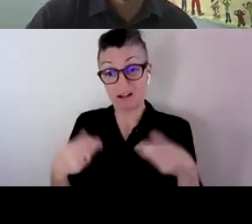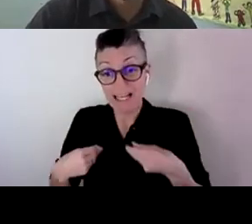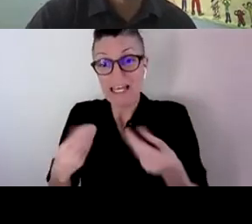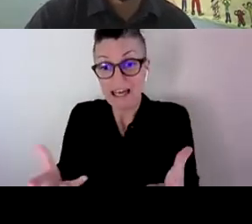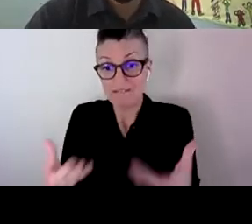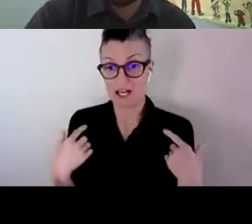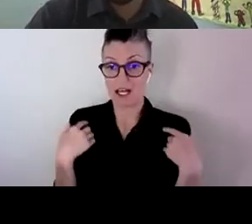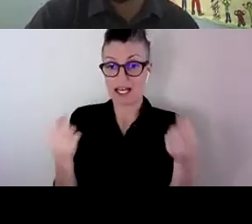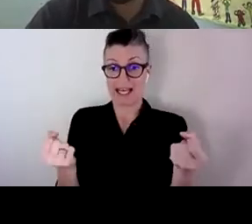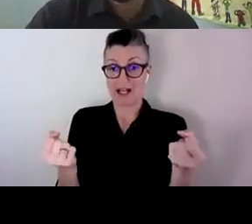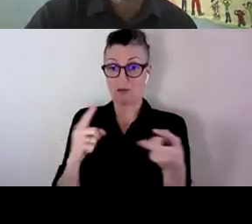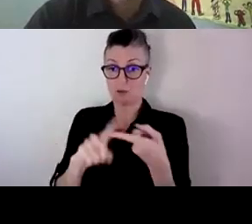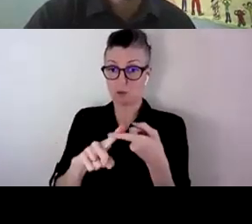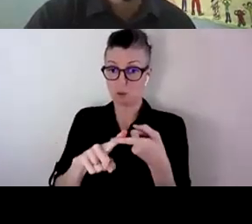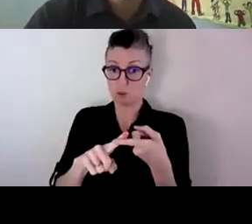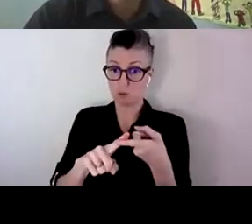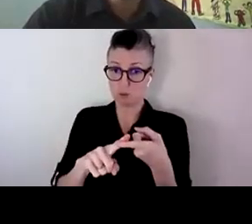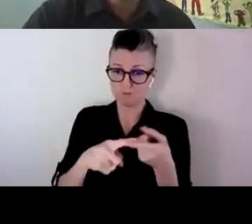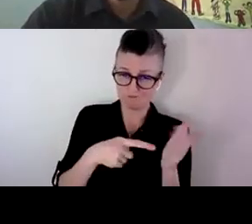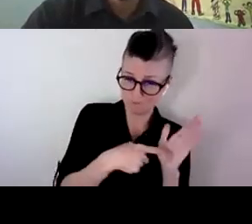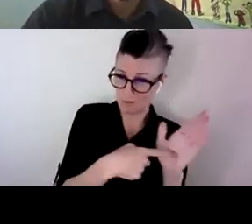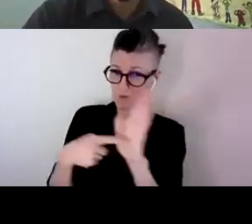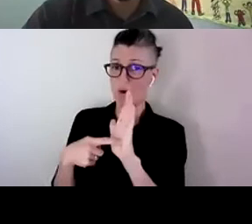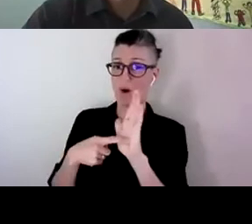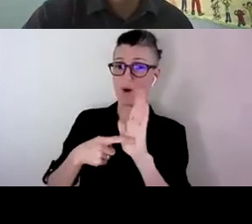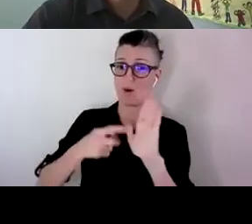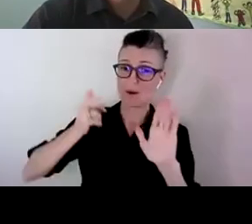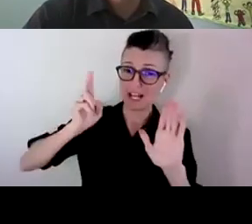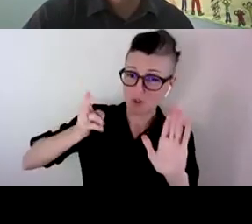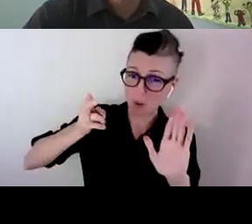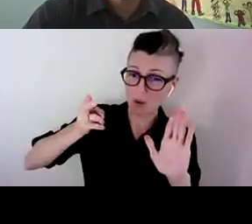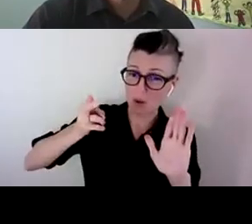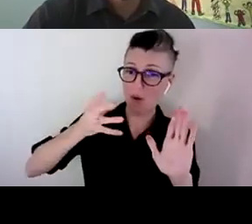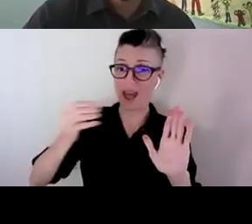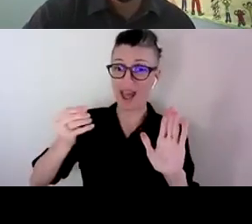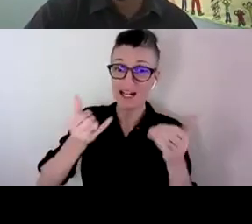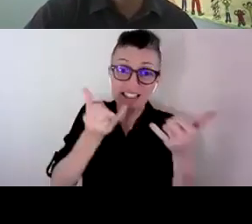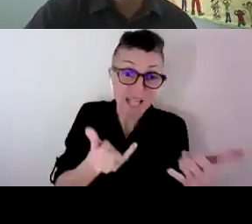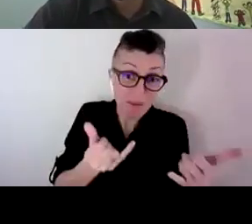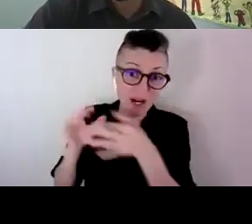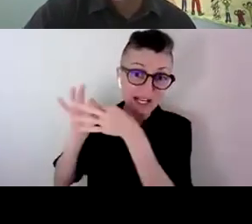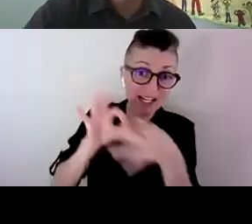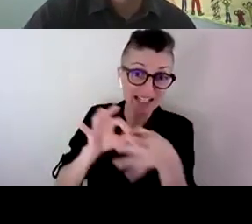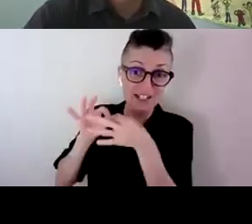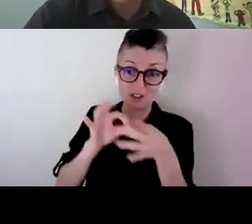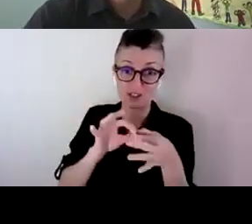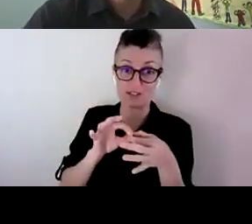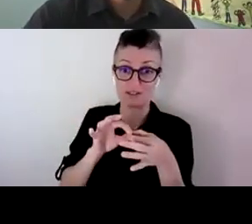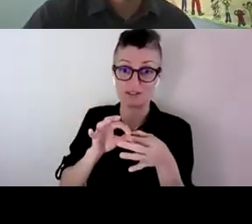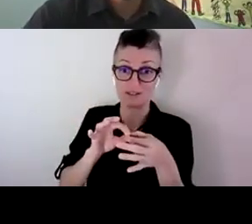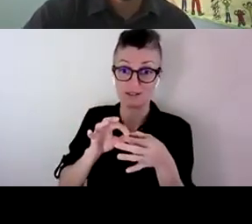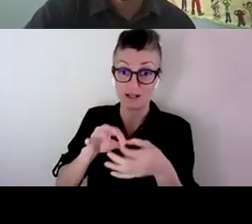that facilitates historical and contemporary connections, oppression, well-being